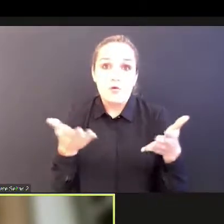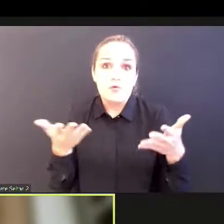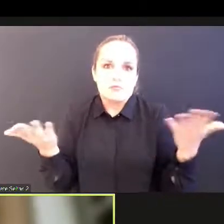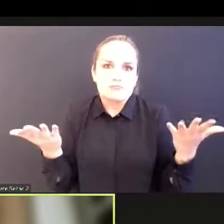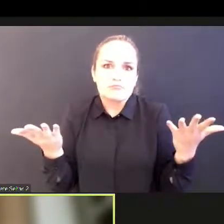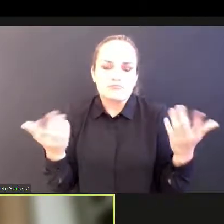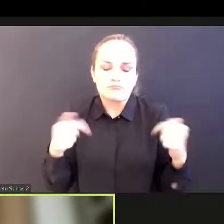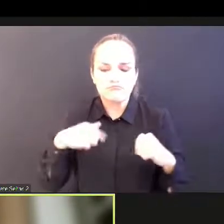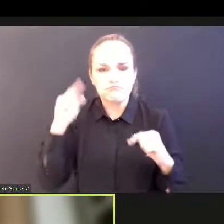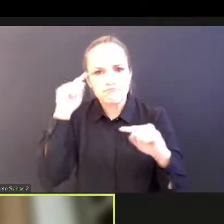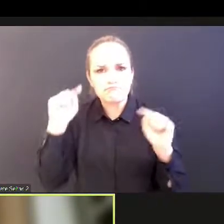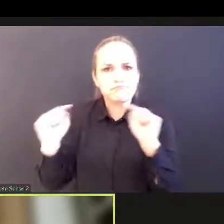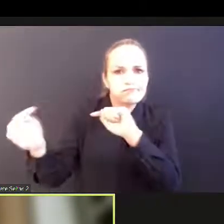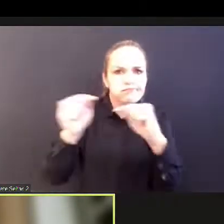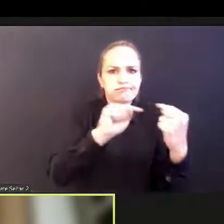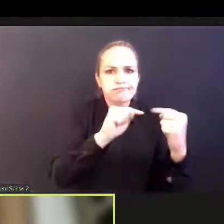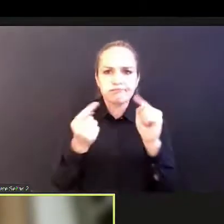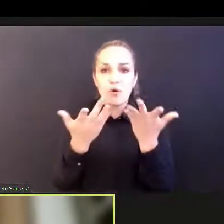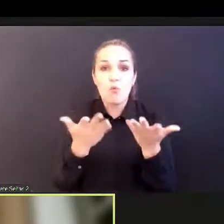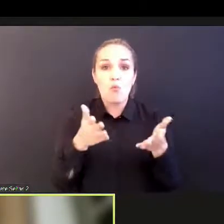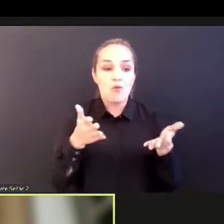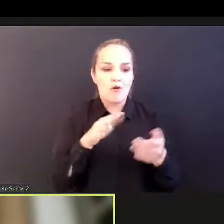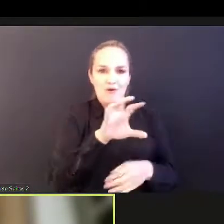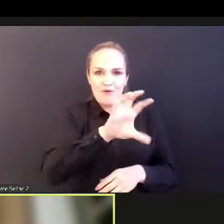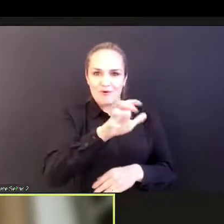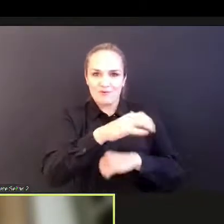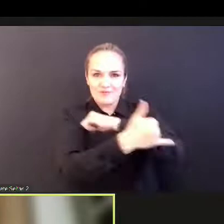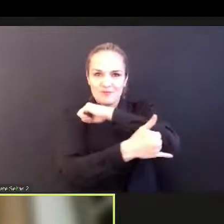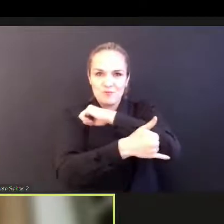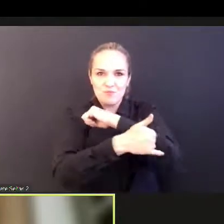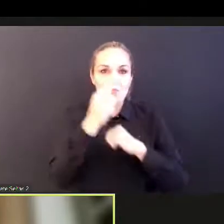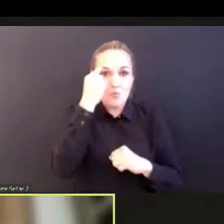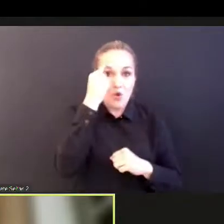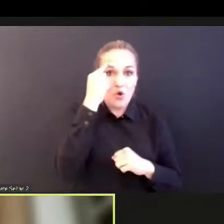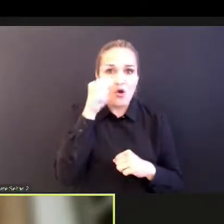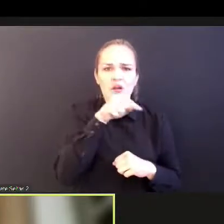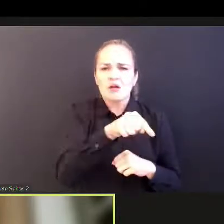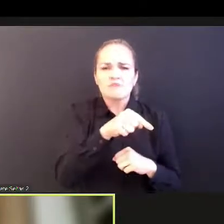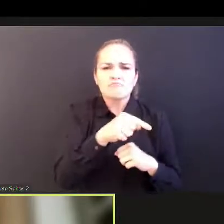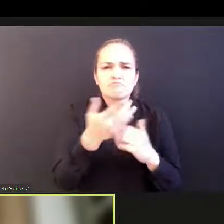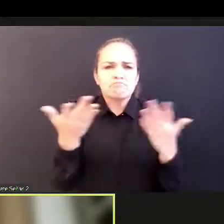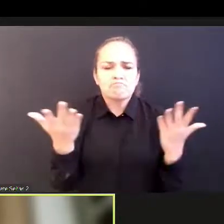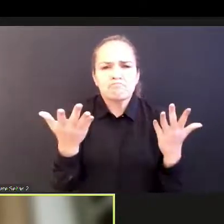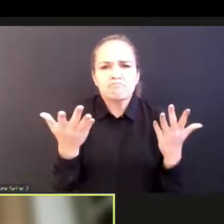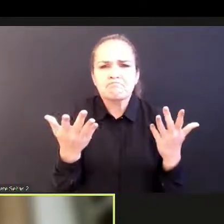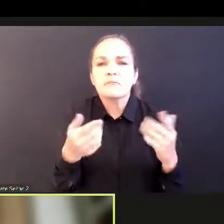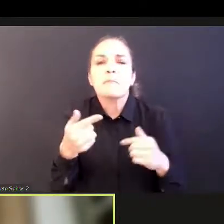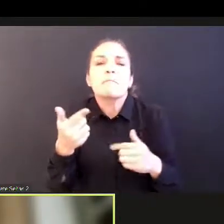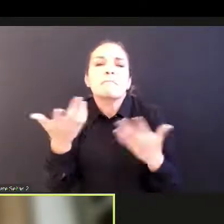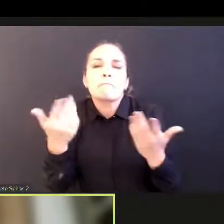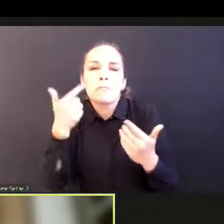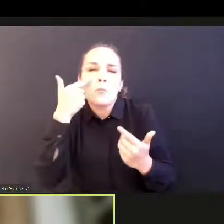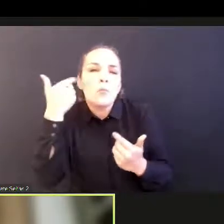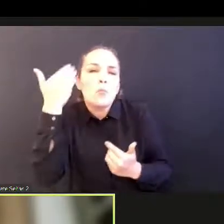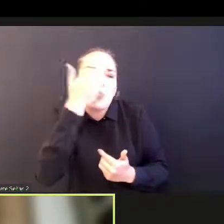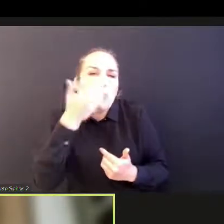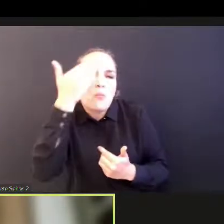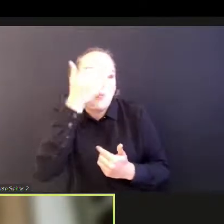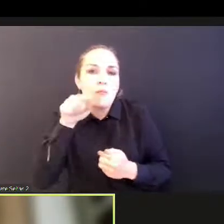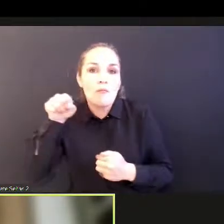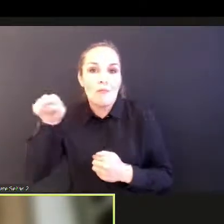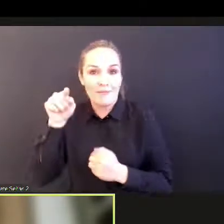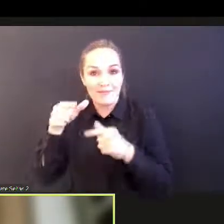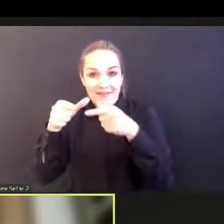Mongolia, that actually they are serving as a test case, and they are using that learning experience to become regional exporters for other